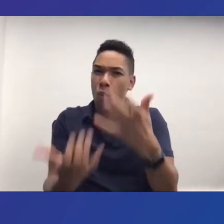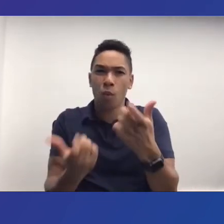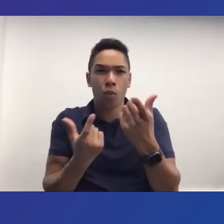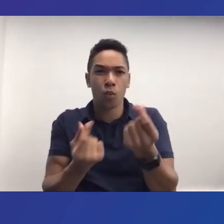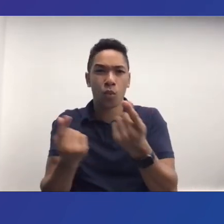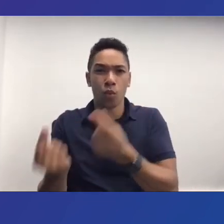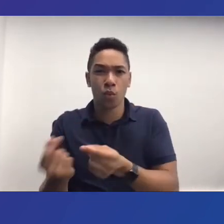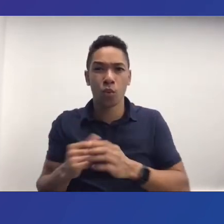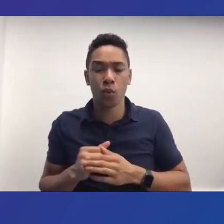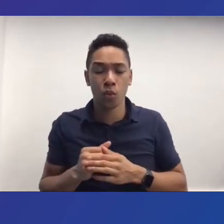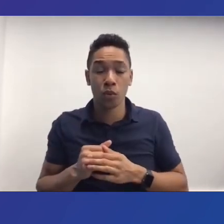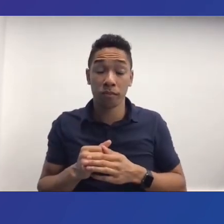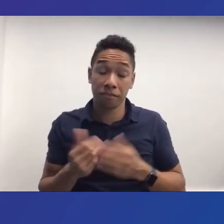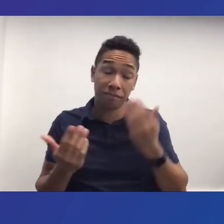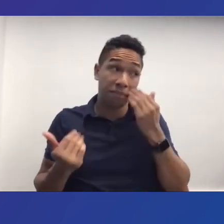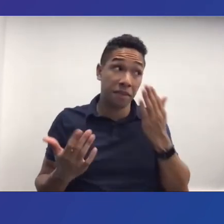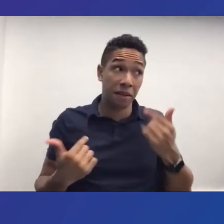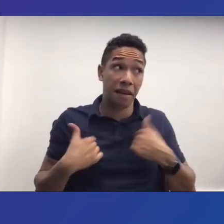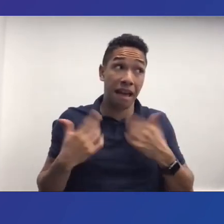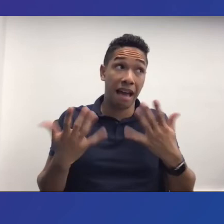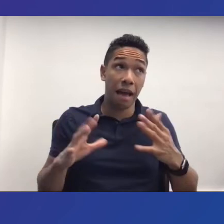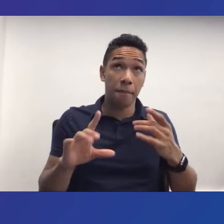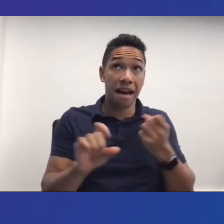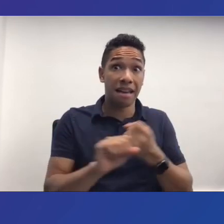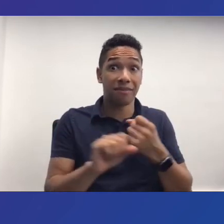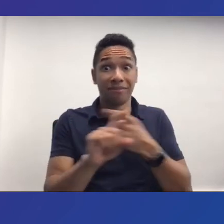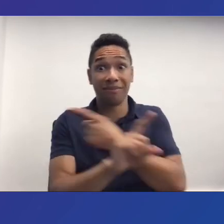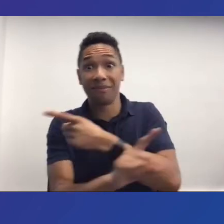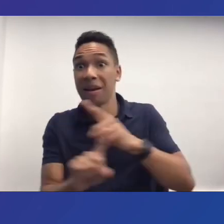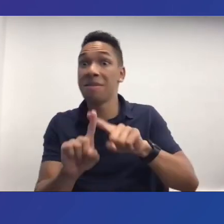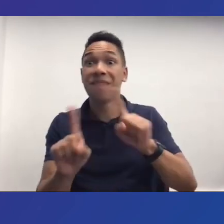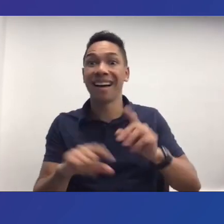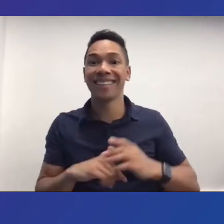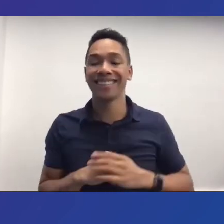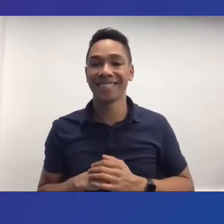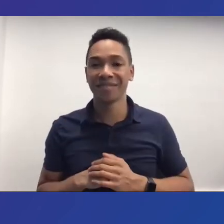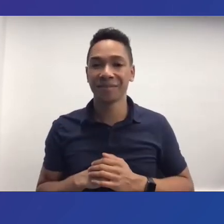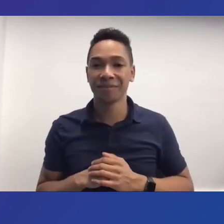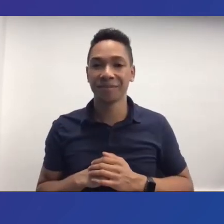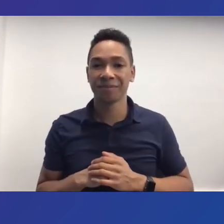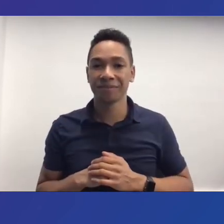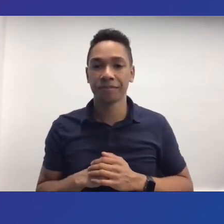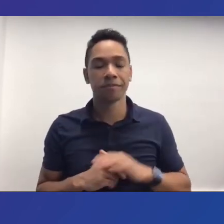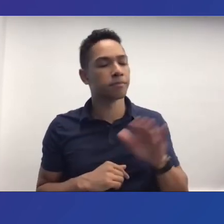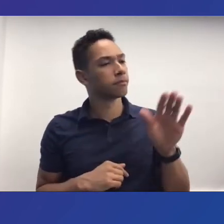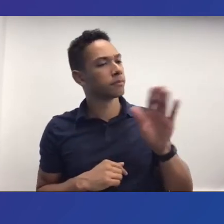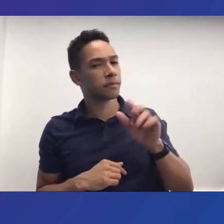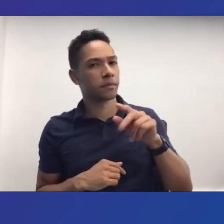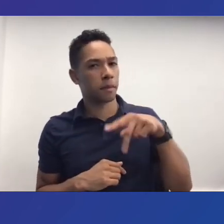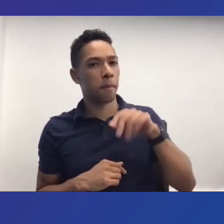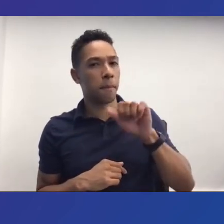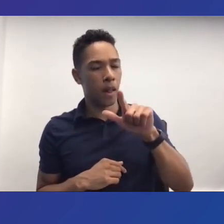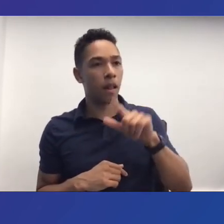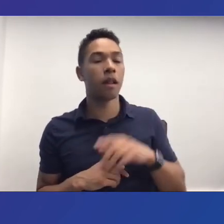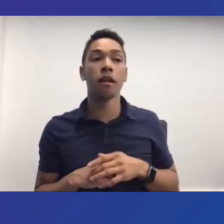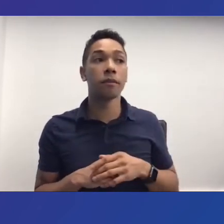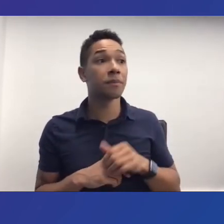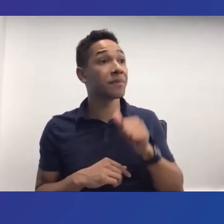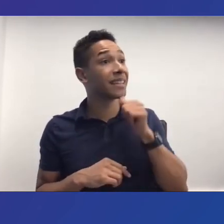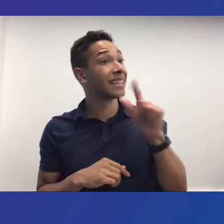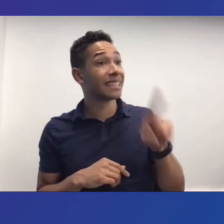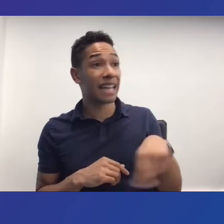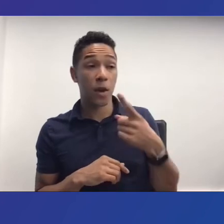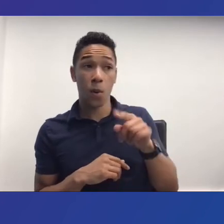So I don't know if I went off into a different direction. But no, but it's not just ballet. Now, ballet